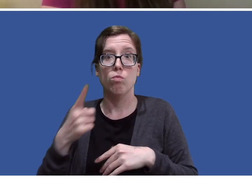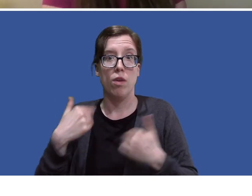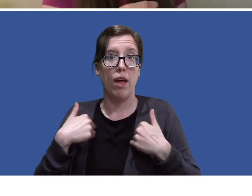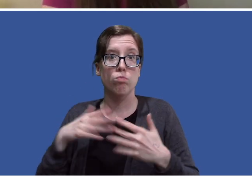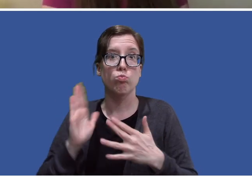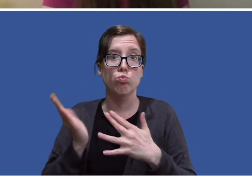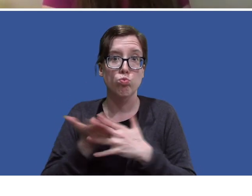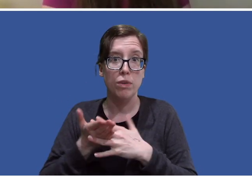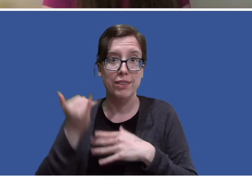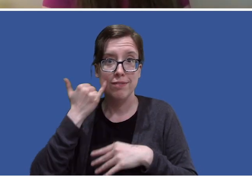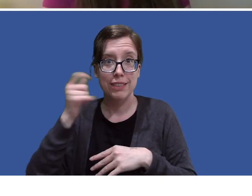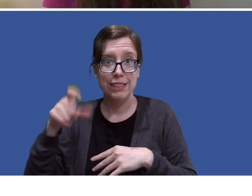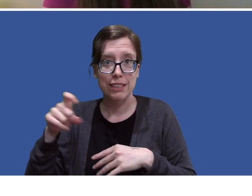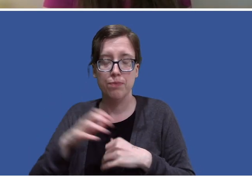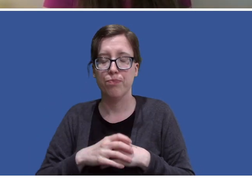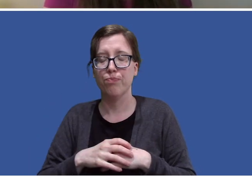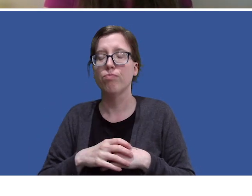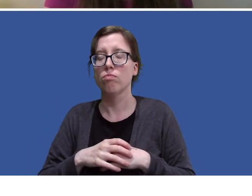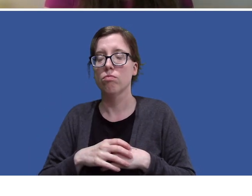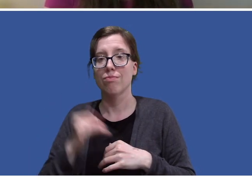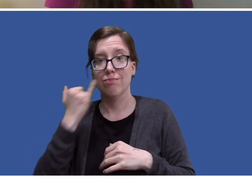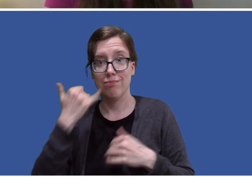sensory breaks.